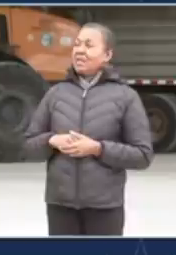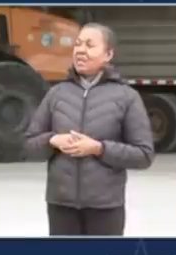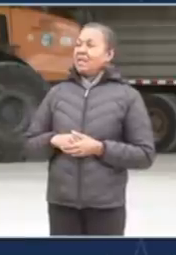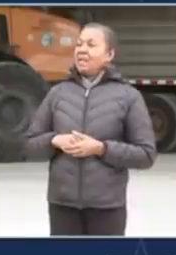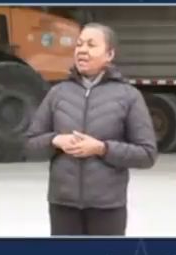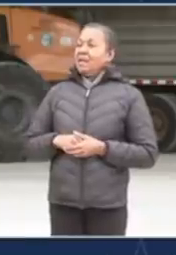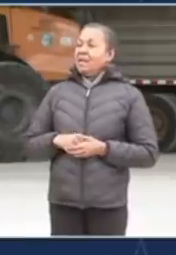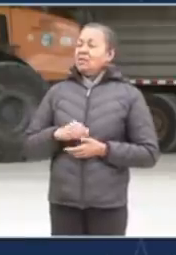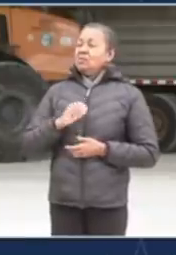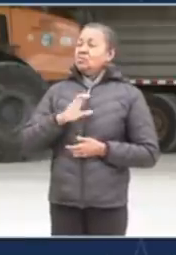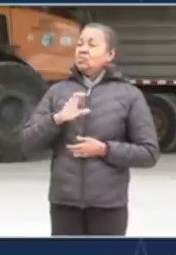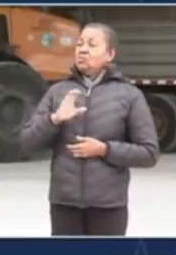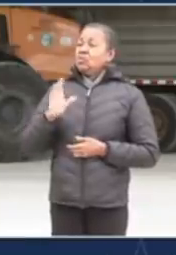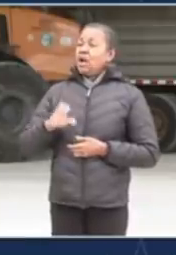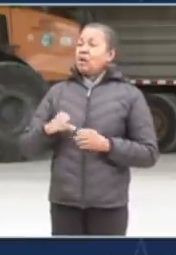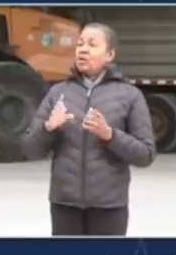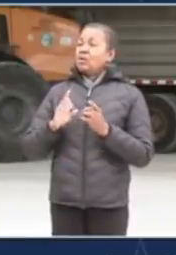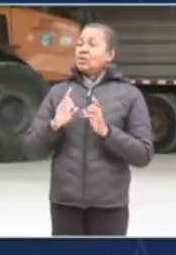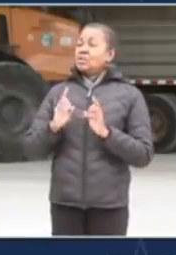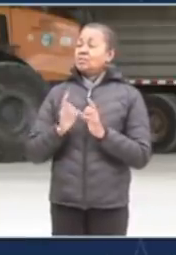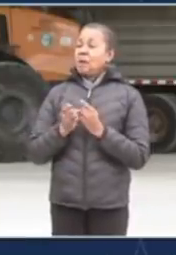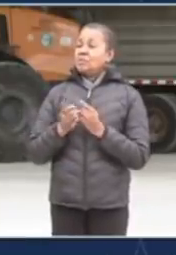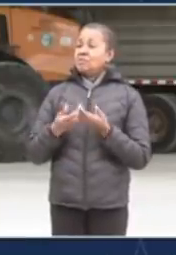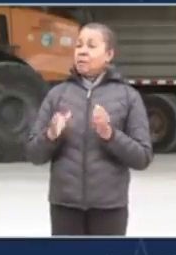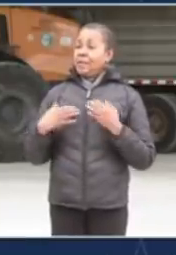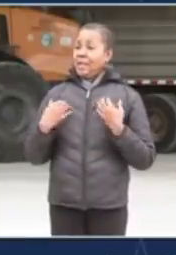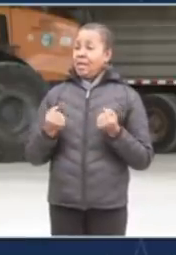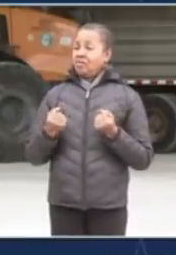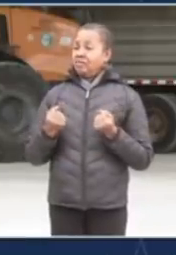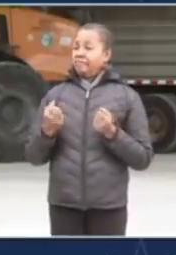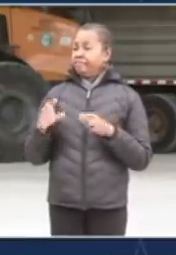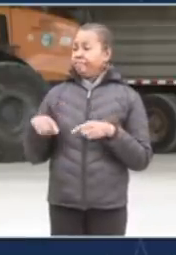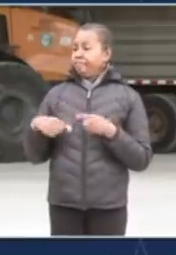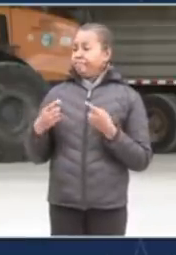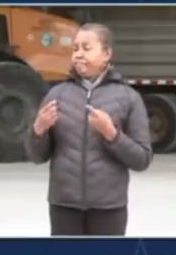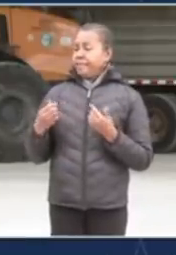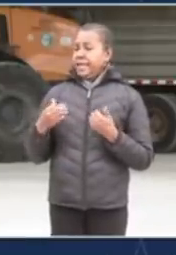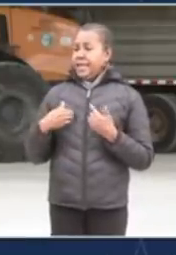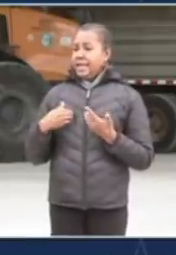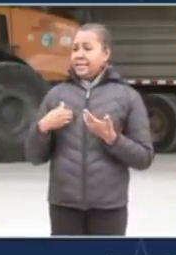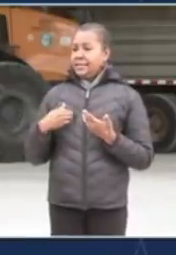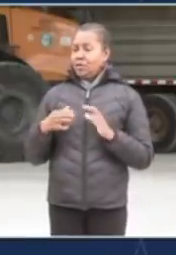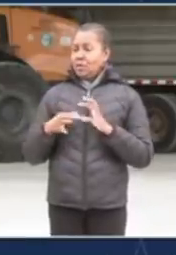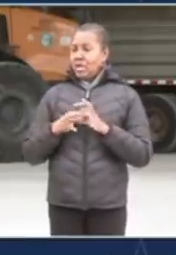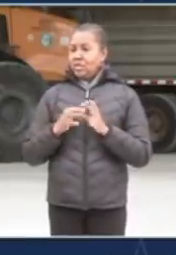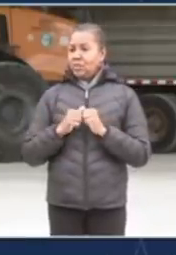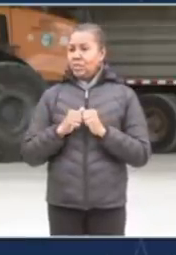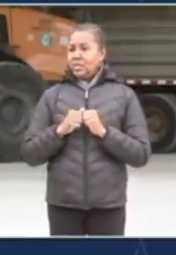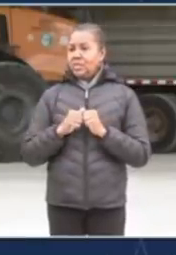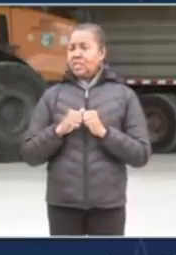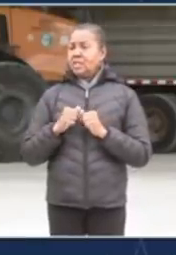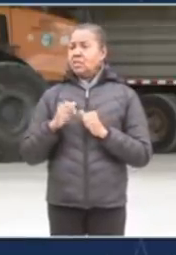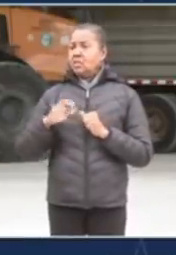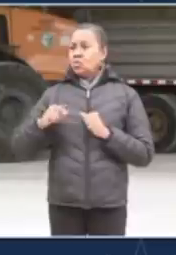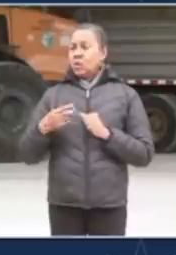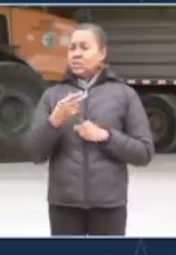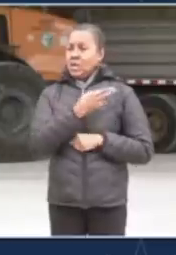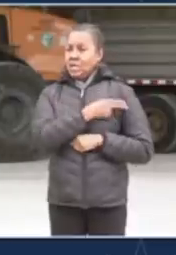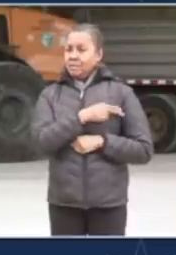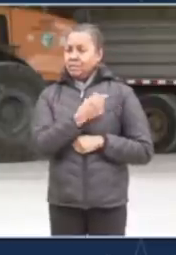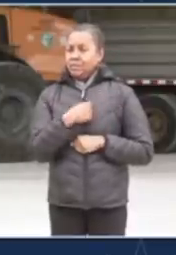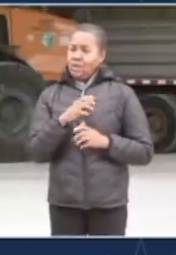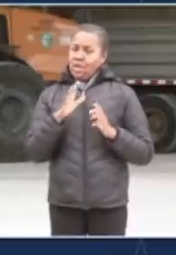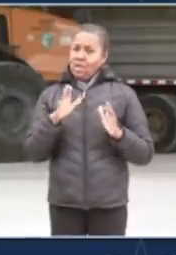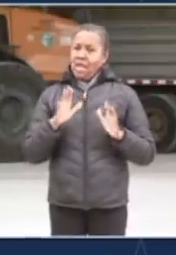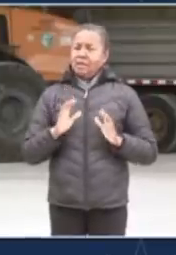the Chicago Department of Public Health for some time now has a relationship with Russ Hospital where we're doing a